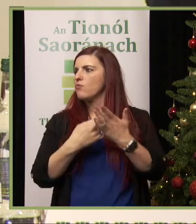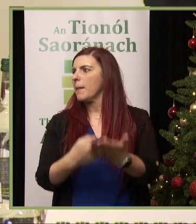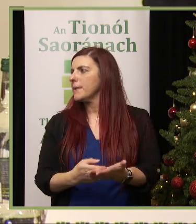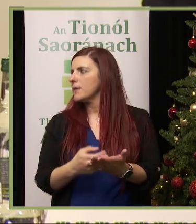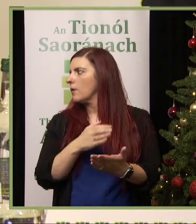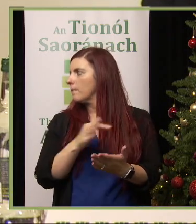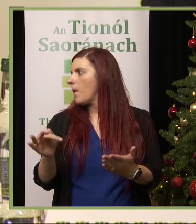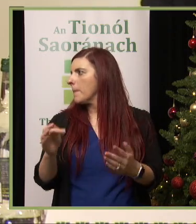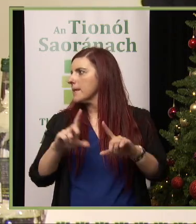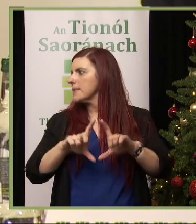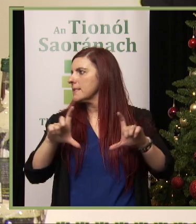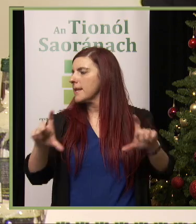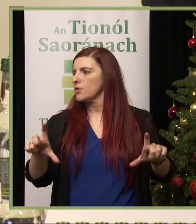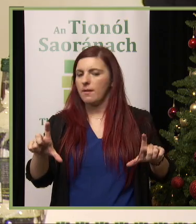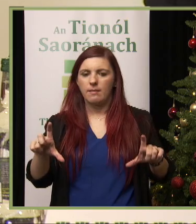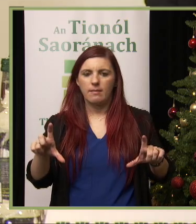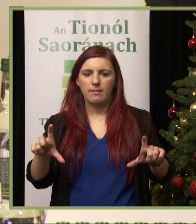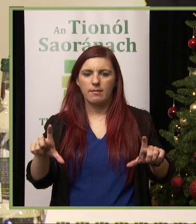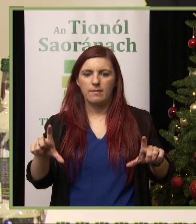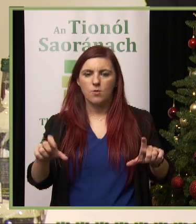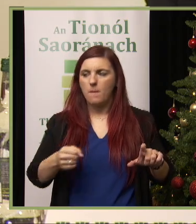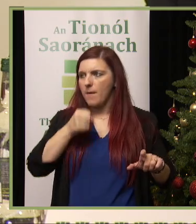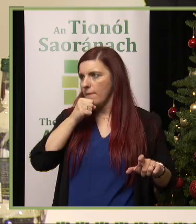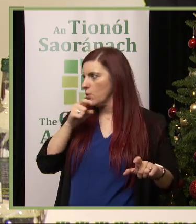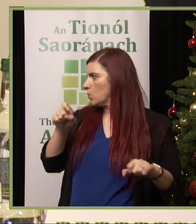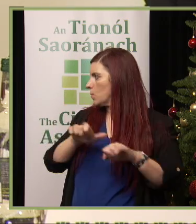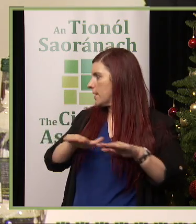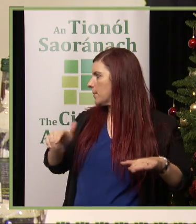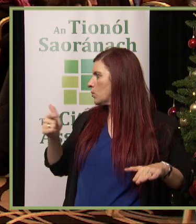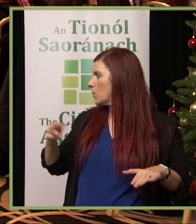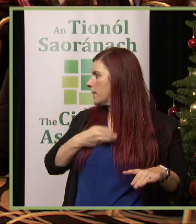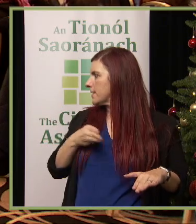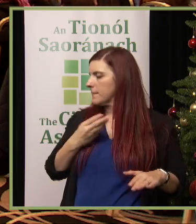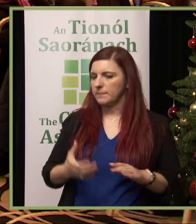first section that we will go through? And we'll get the microphone down to table number 2. Thank you.